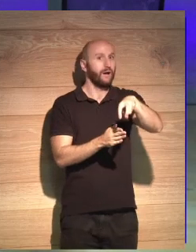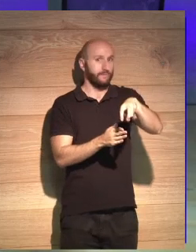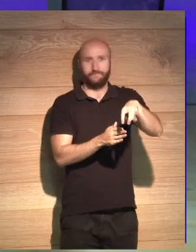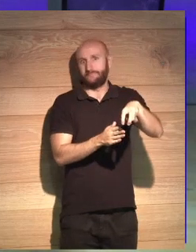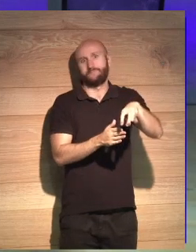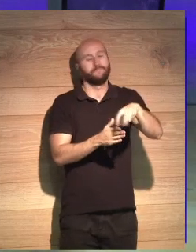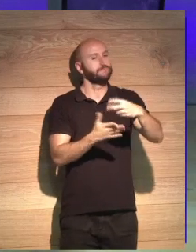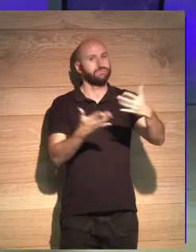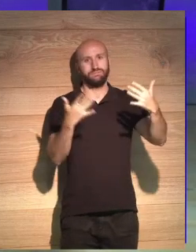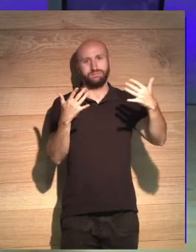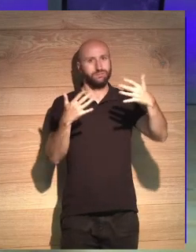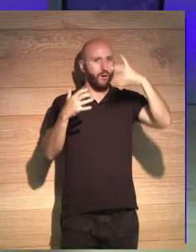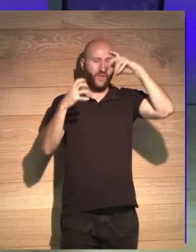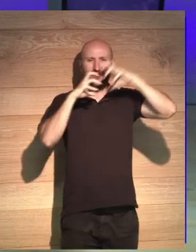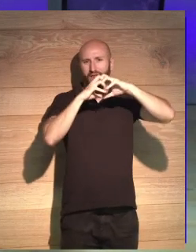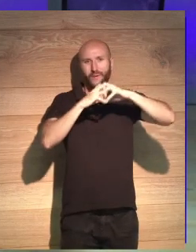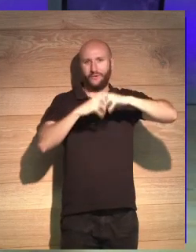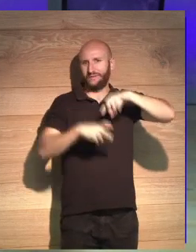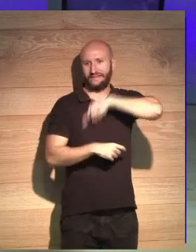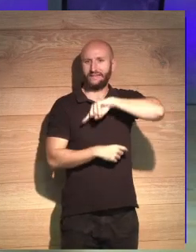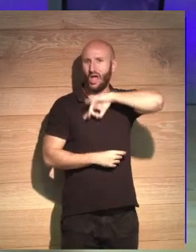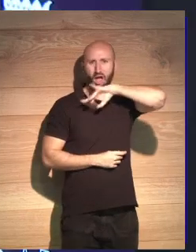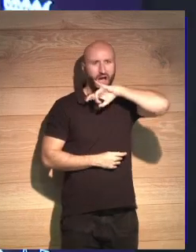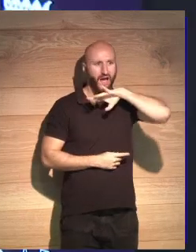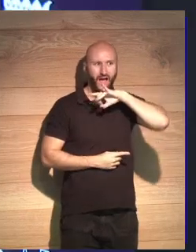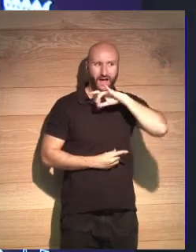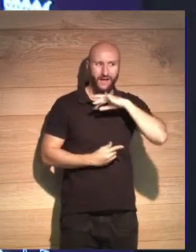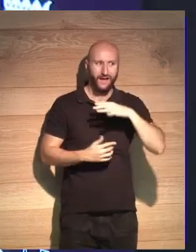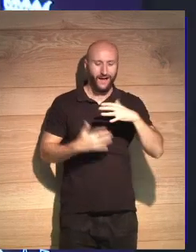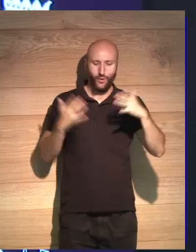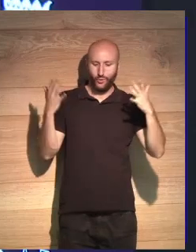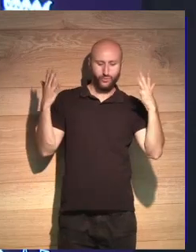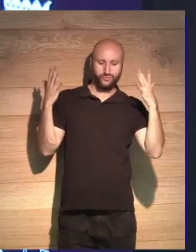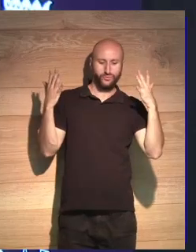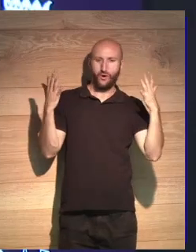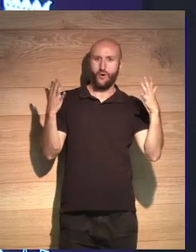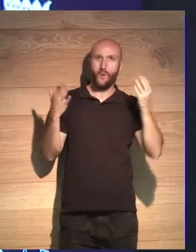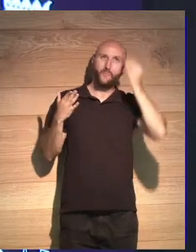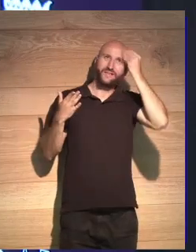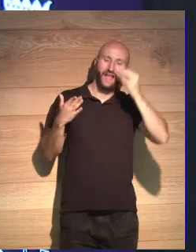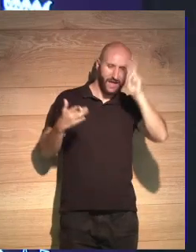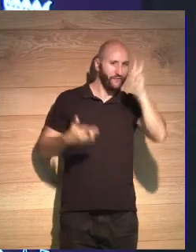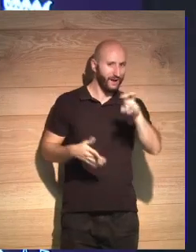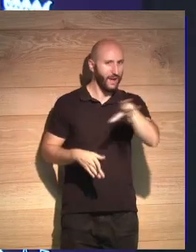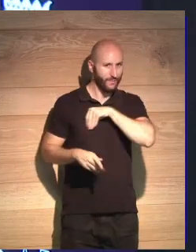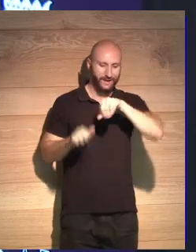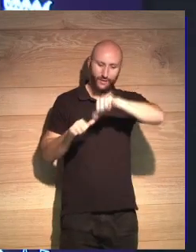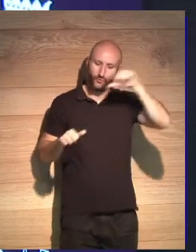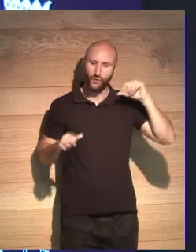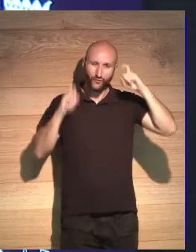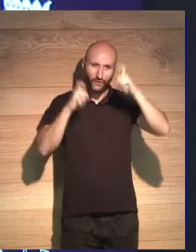new challenge and you overcome it, you get a dopamine shot to your brain that's